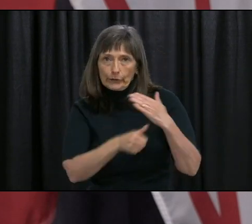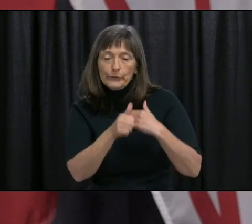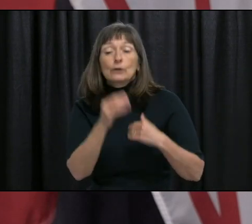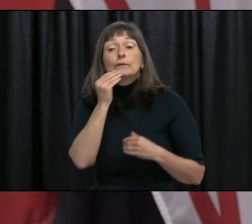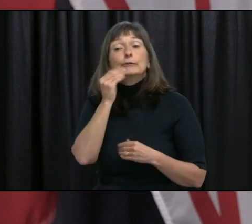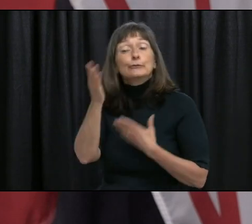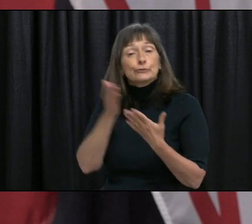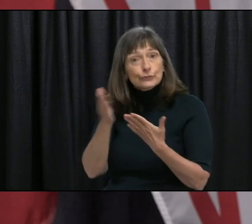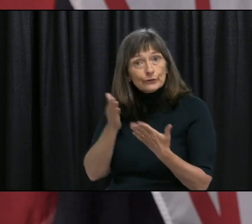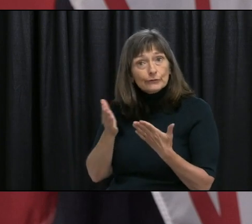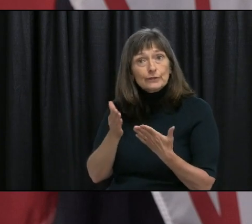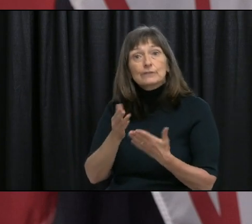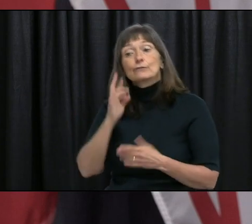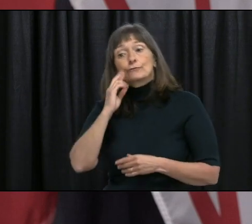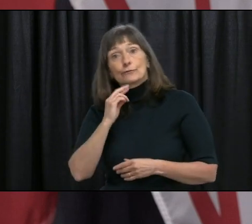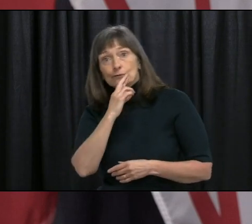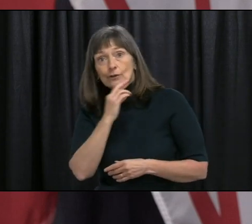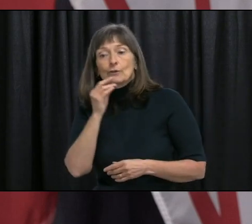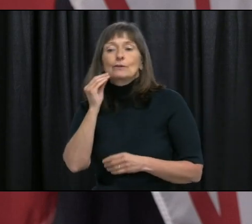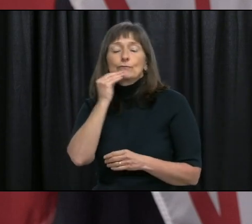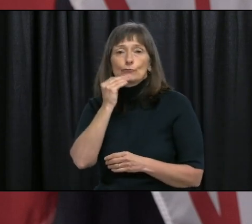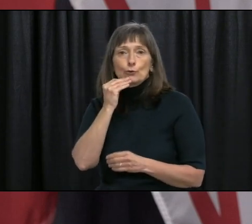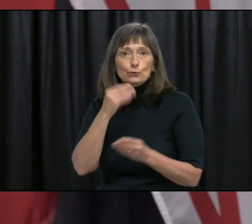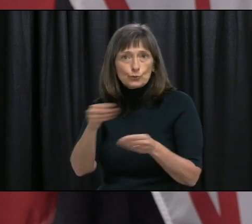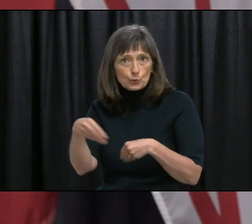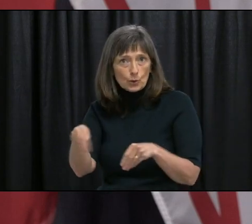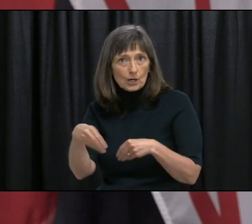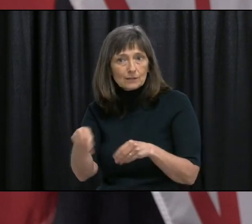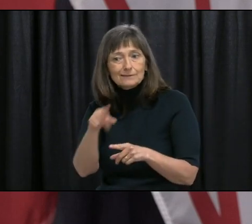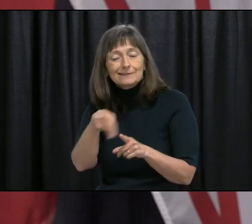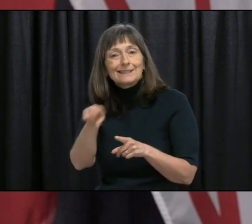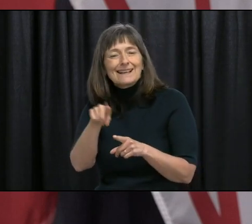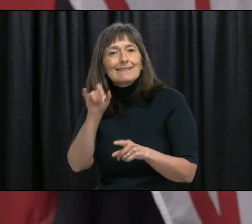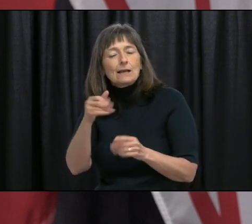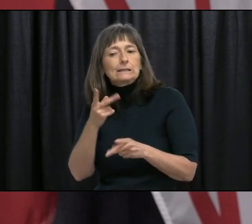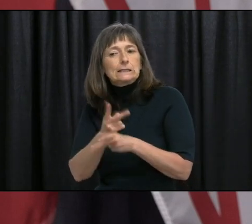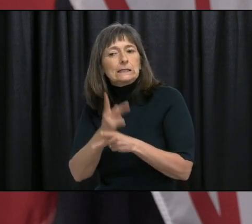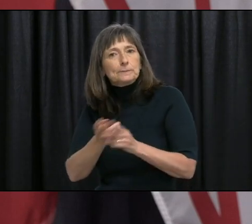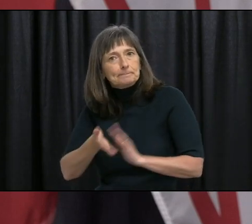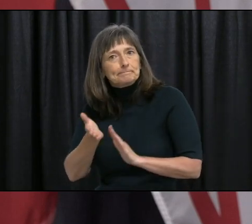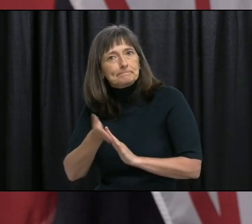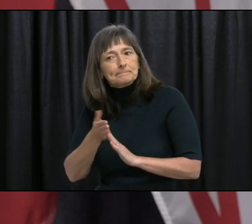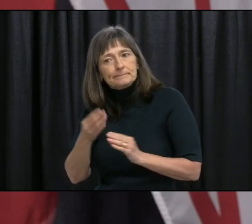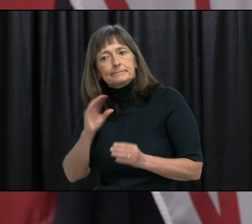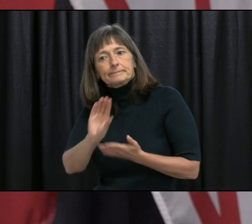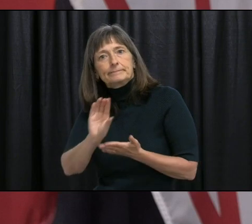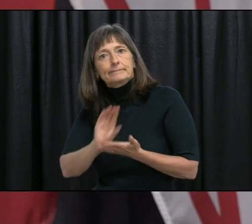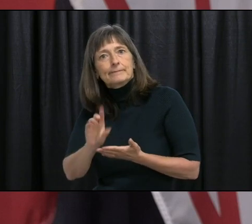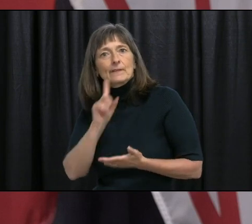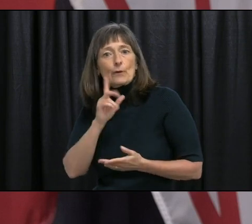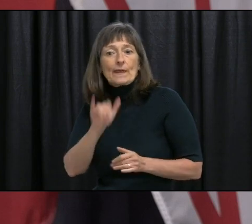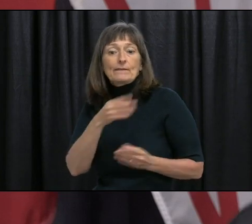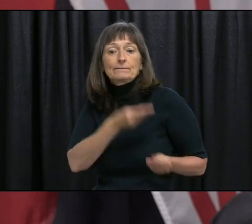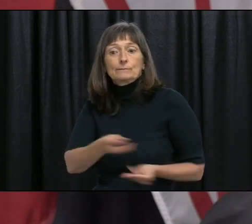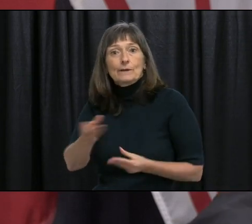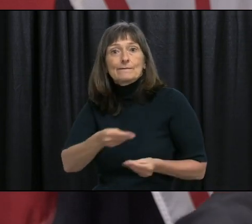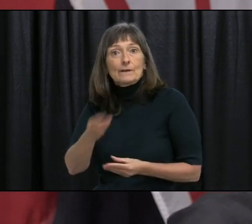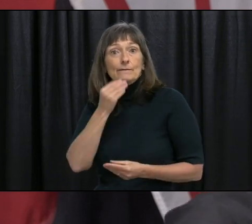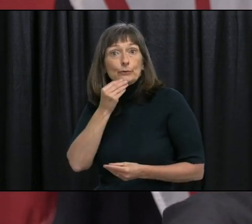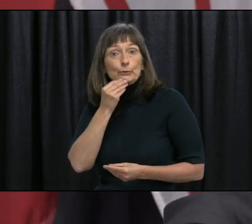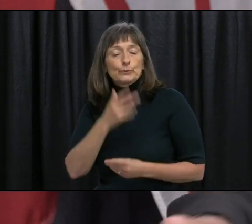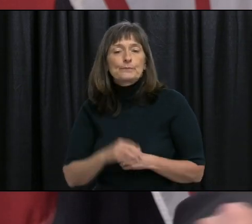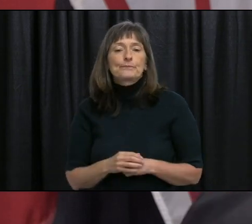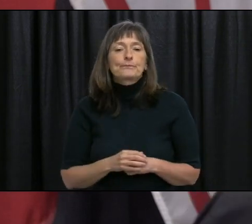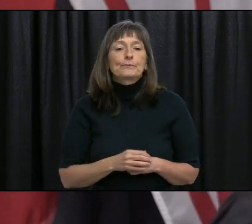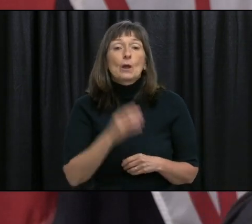service, such as employees in grocery stores. It was very critical that we keep that supply chain moving in recent months. Those that